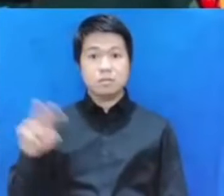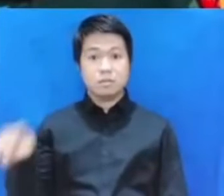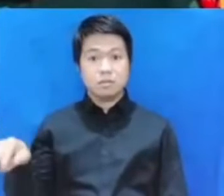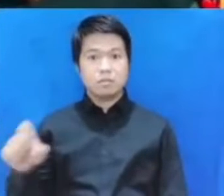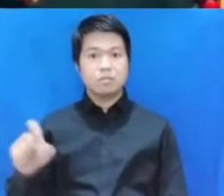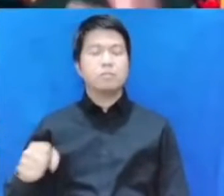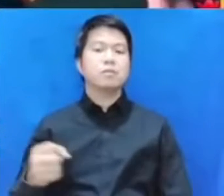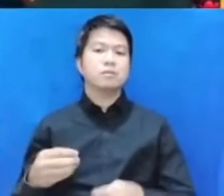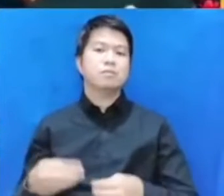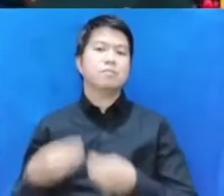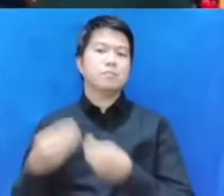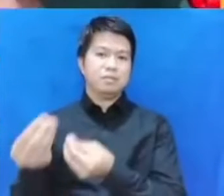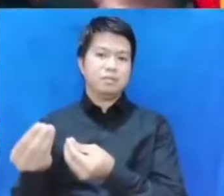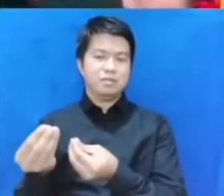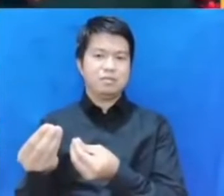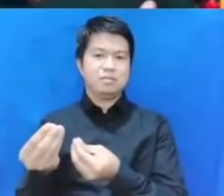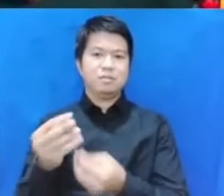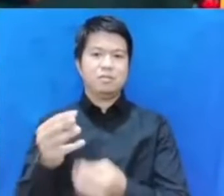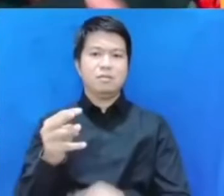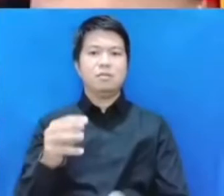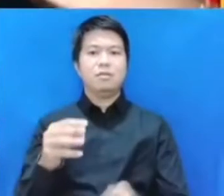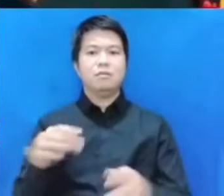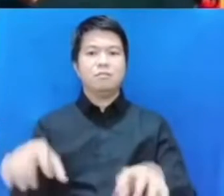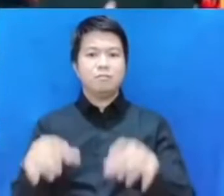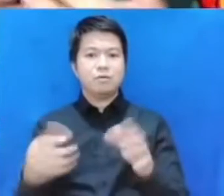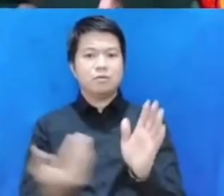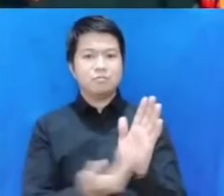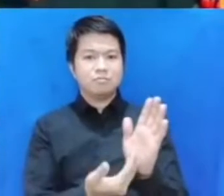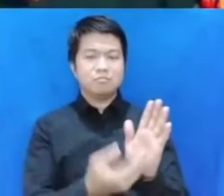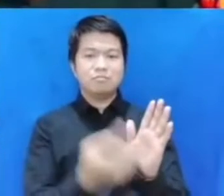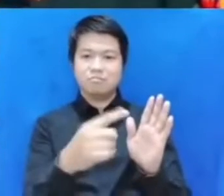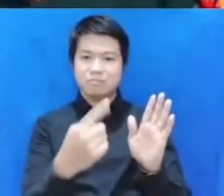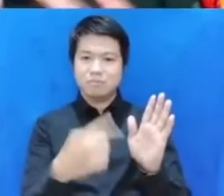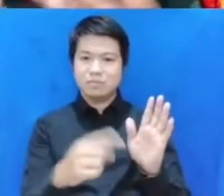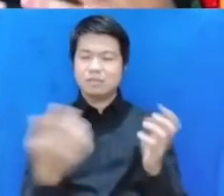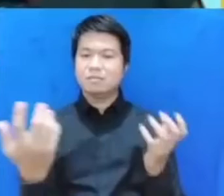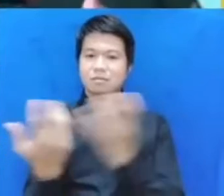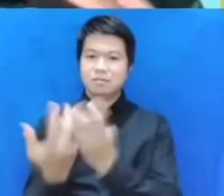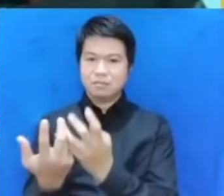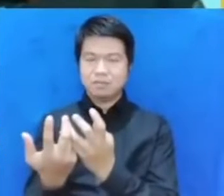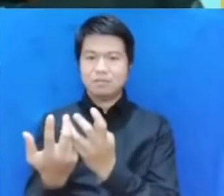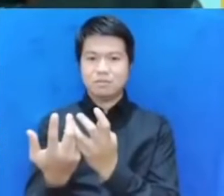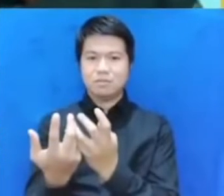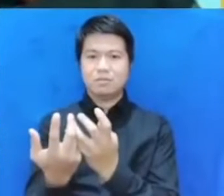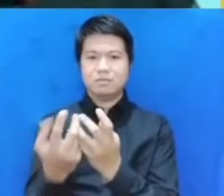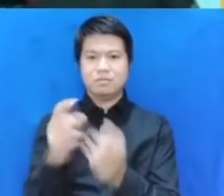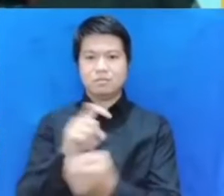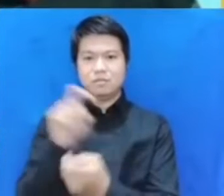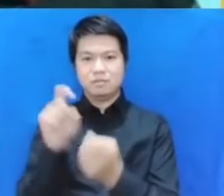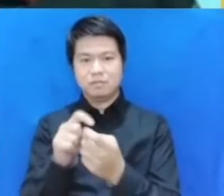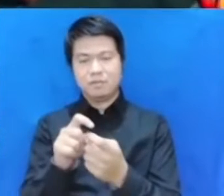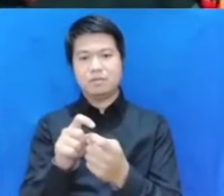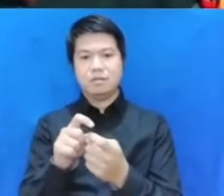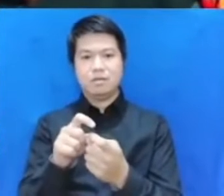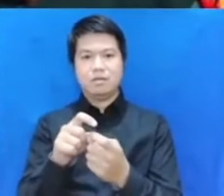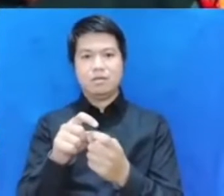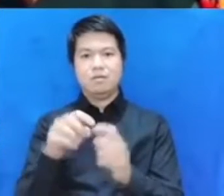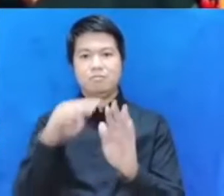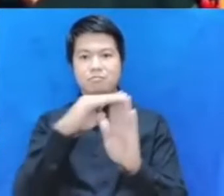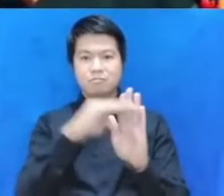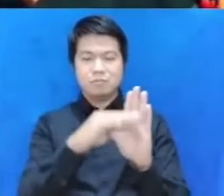MOVs. Provided po aligned siya with the specific indicators for this school